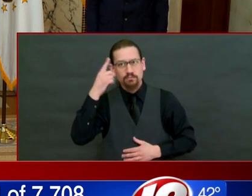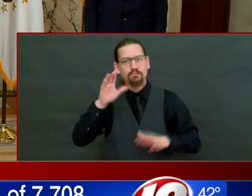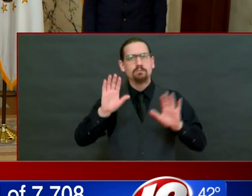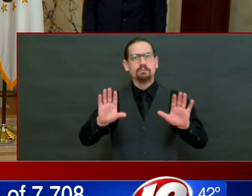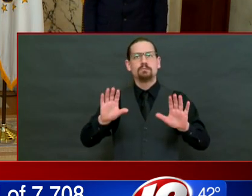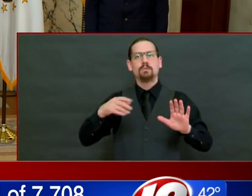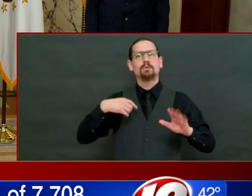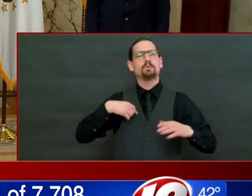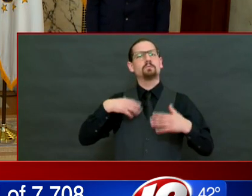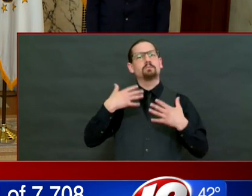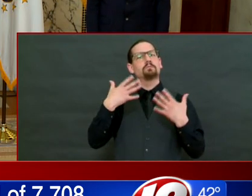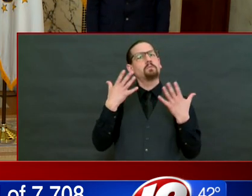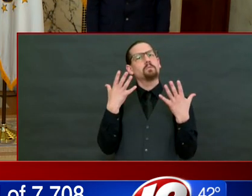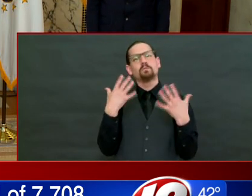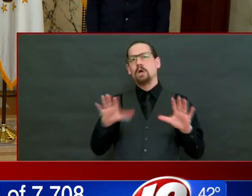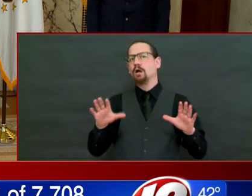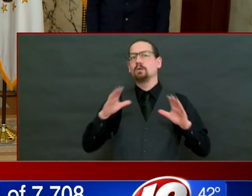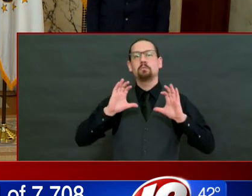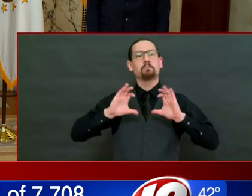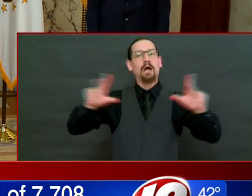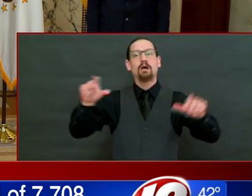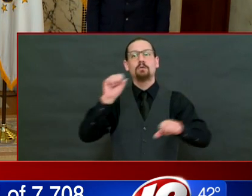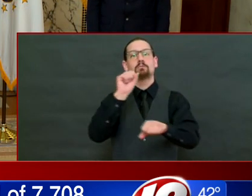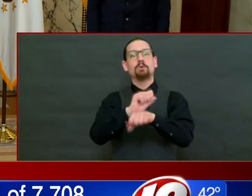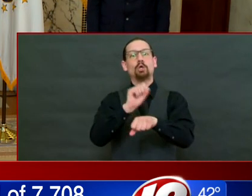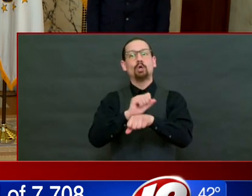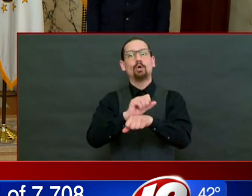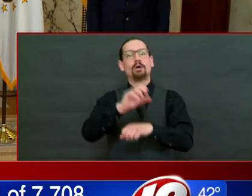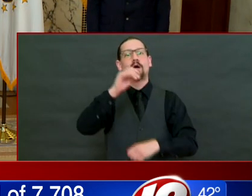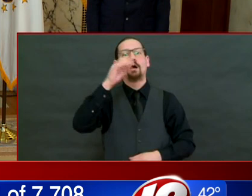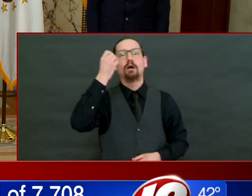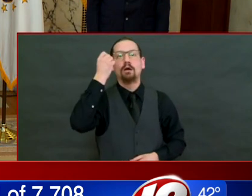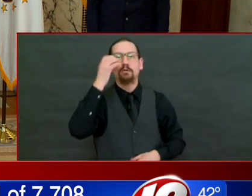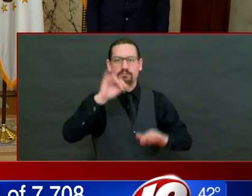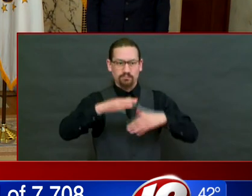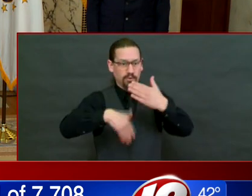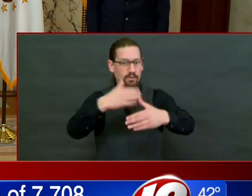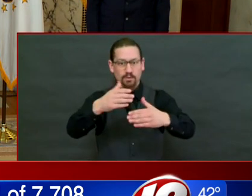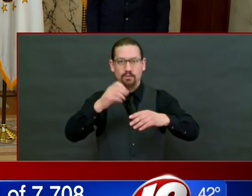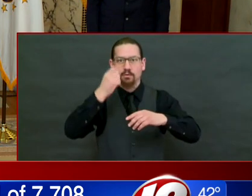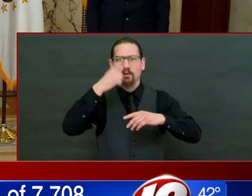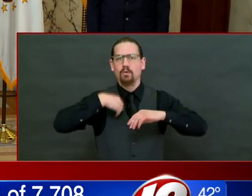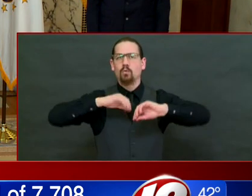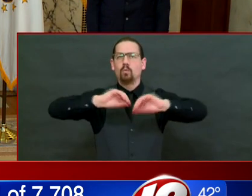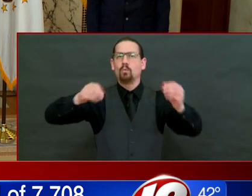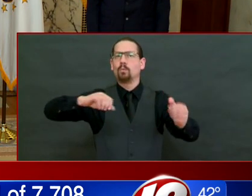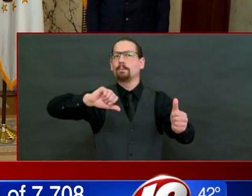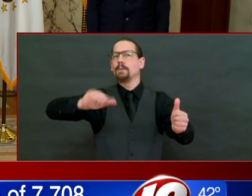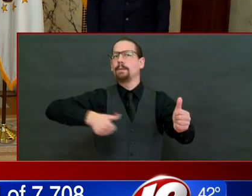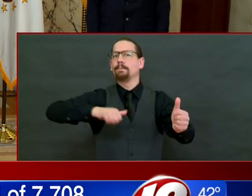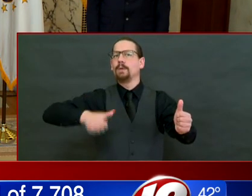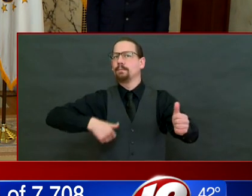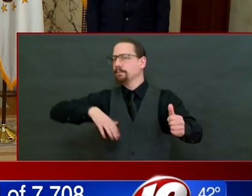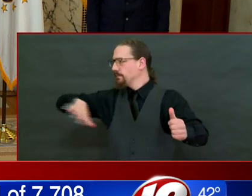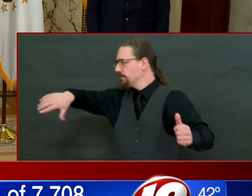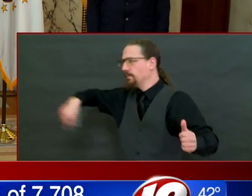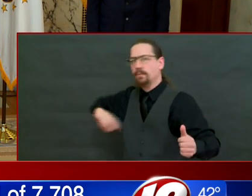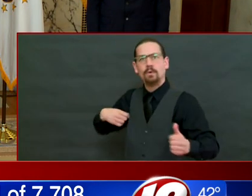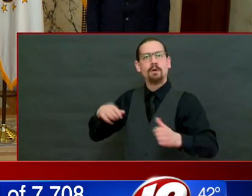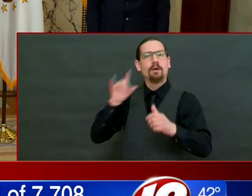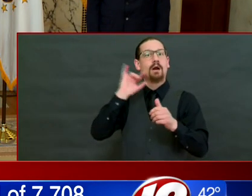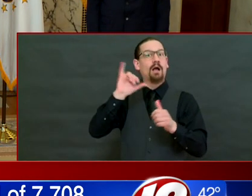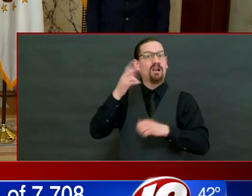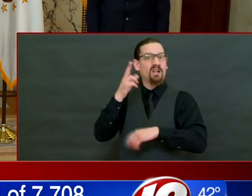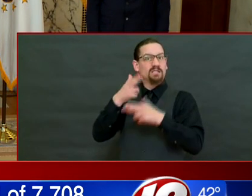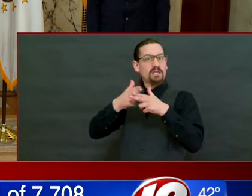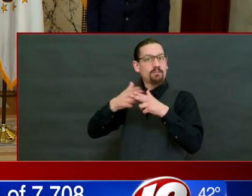everybody. The mantra through this is planning, flexibility, and adaptability. That's